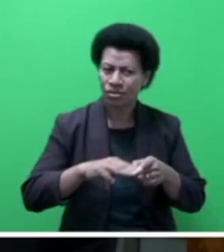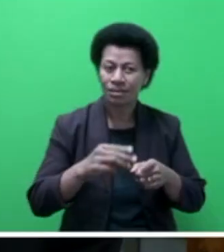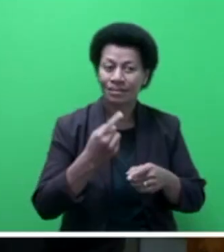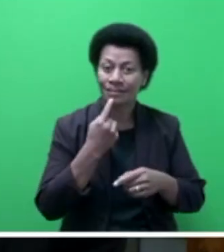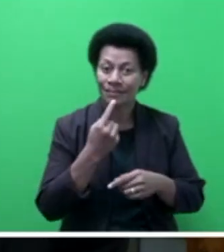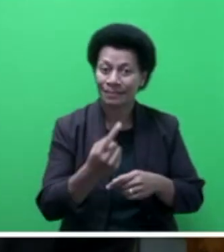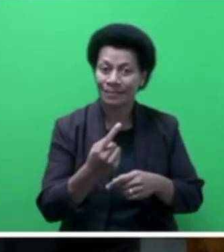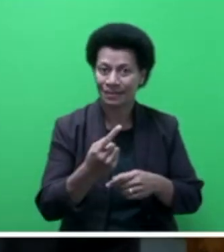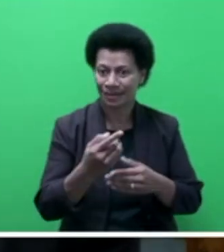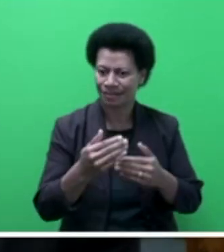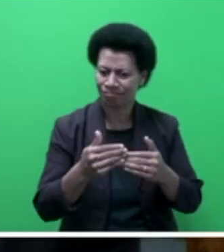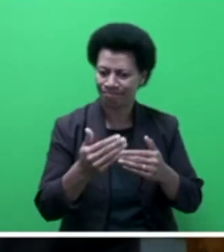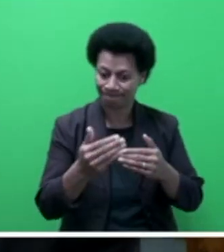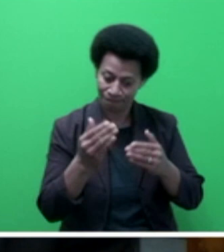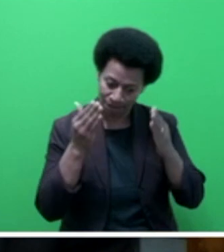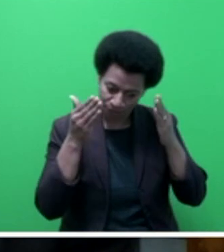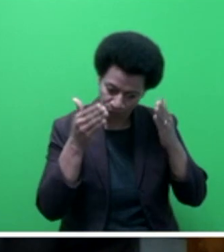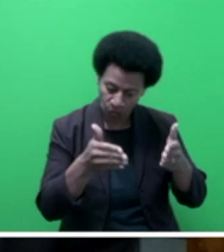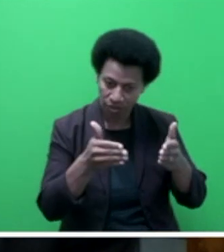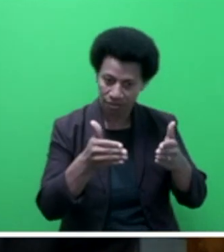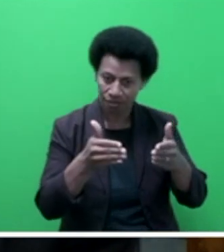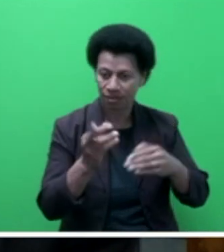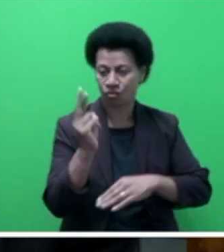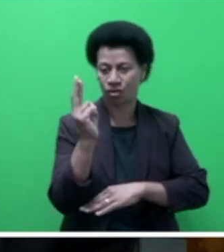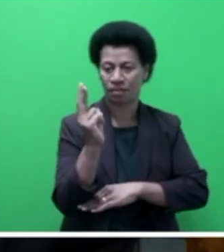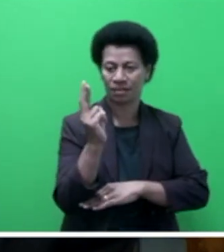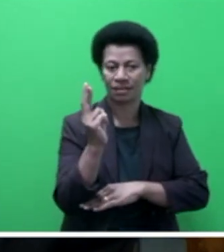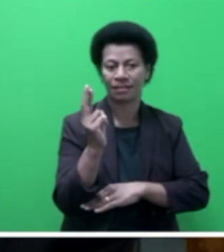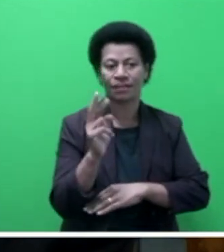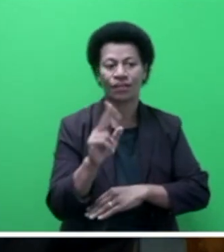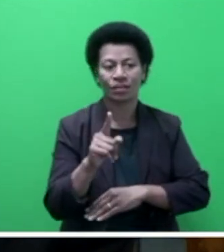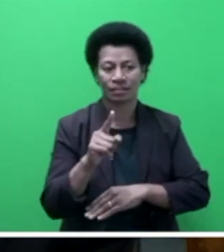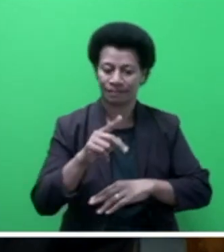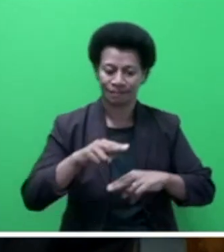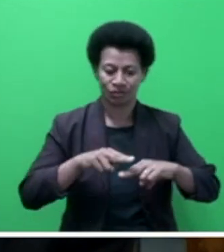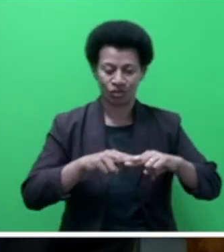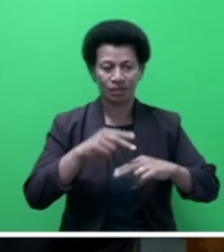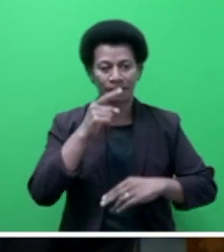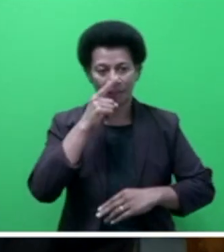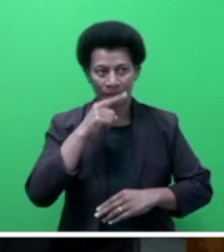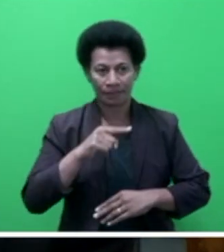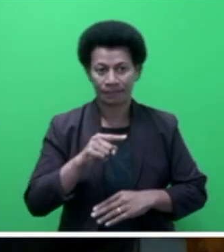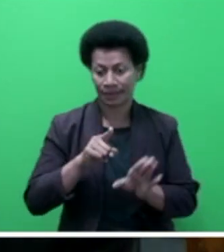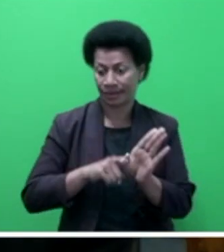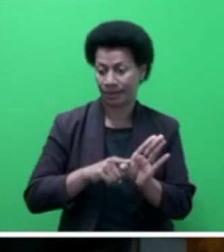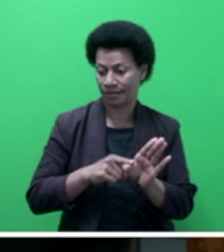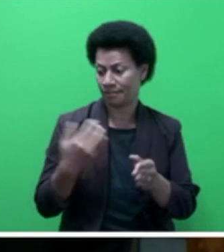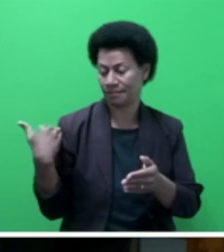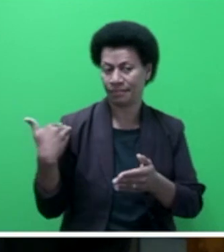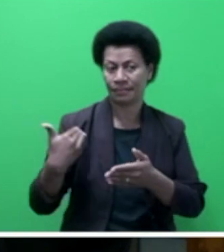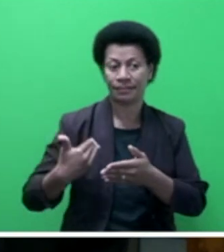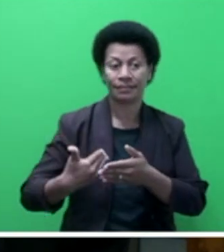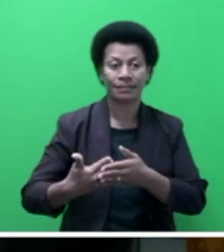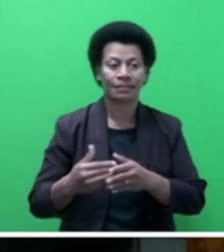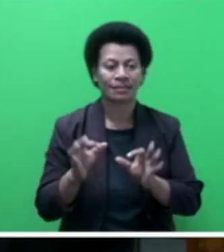that should set the focus for us as representatives of the Fijian people. The year that has gone was not the easiest for us as